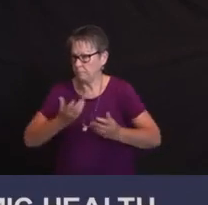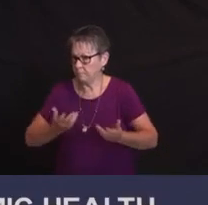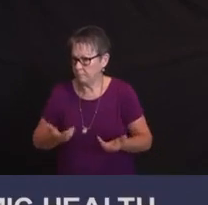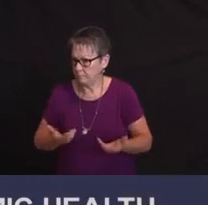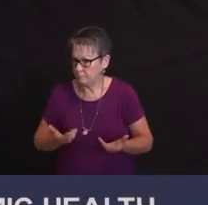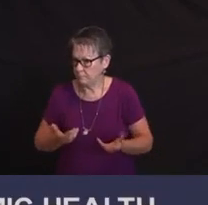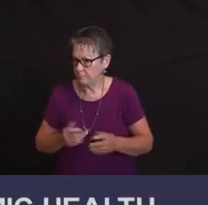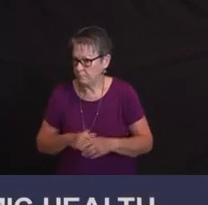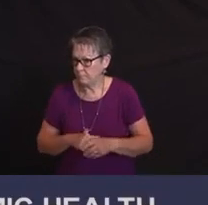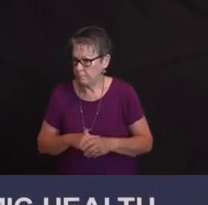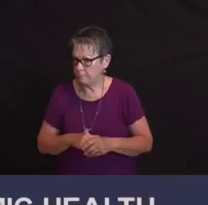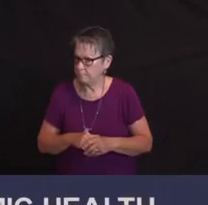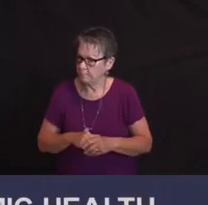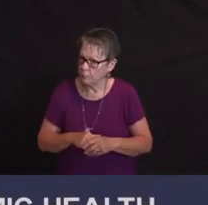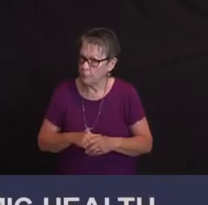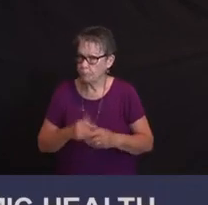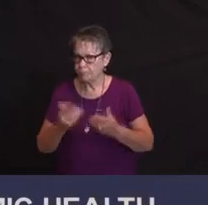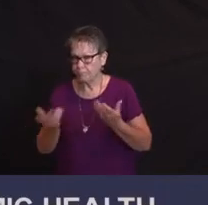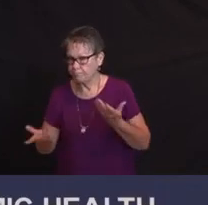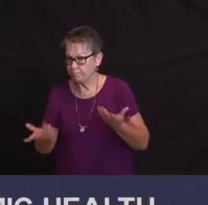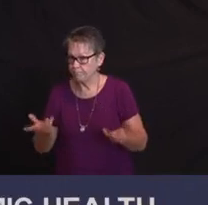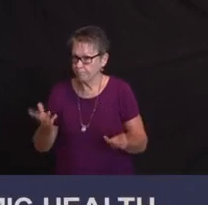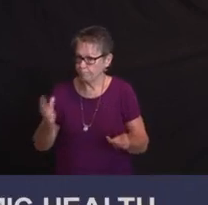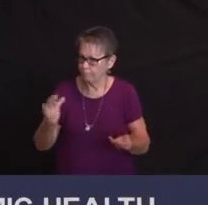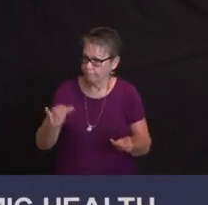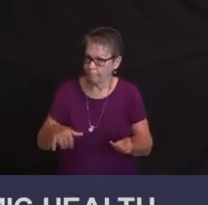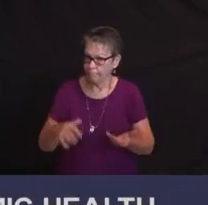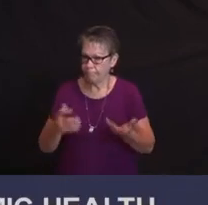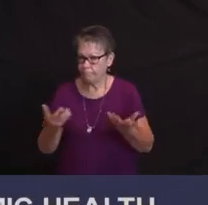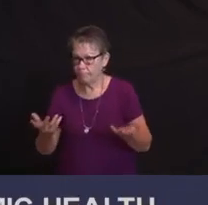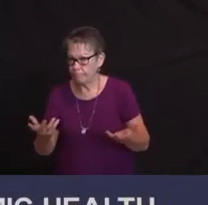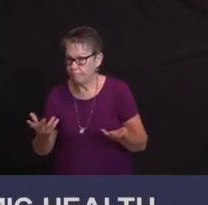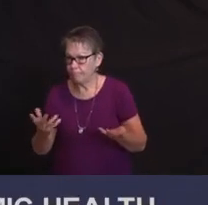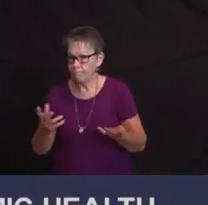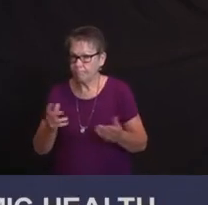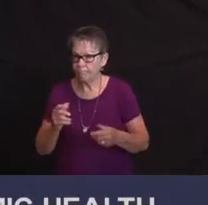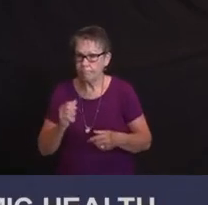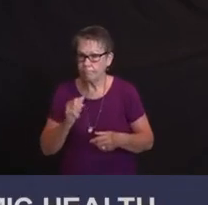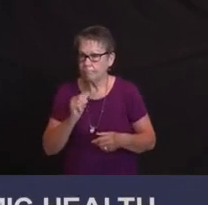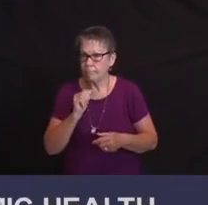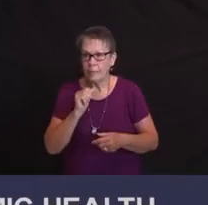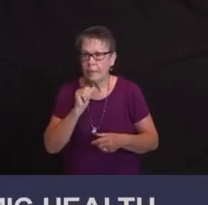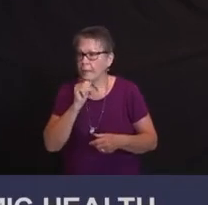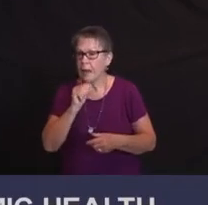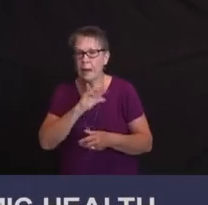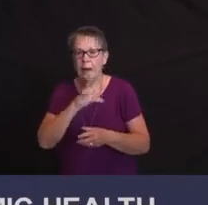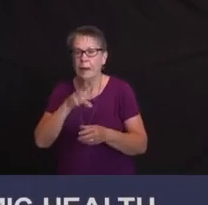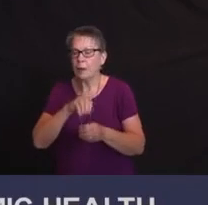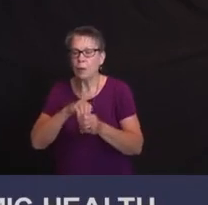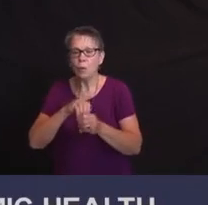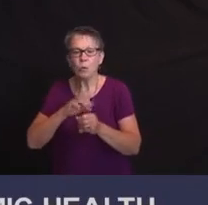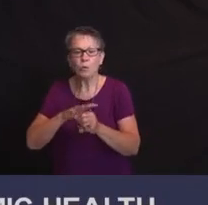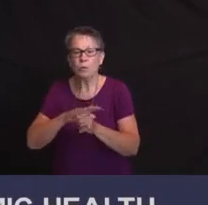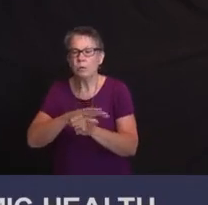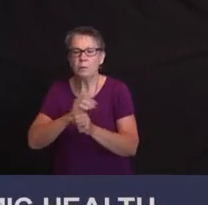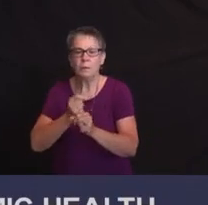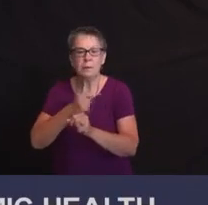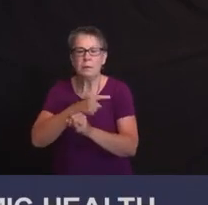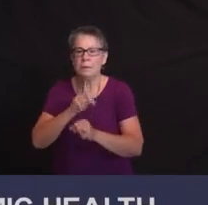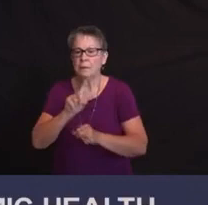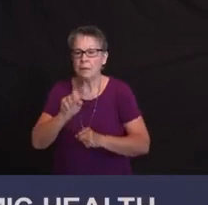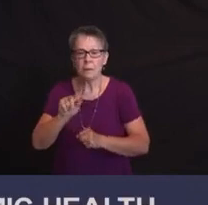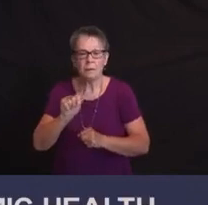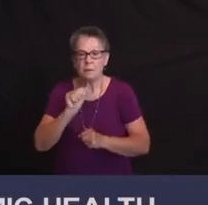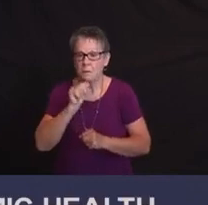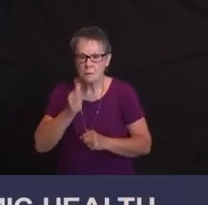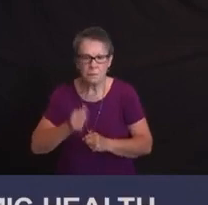85% of that longer look that didn't include the Delta variant. That 95 is compared to 99 and change. Does that sound about right,